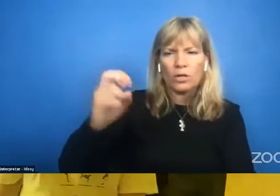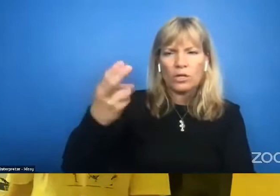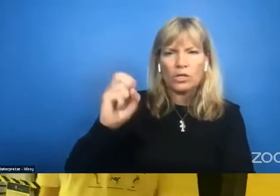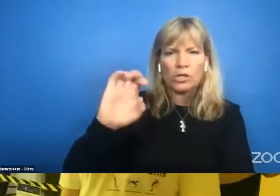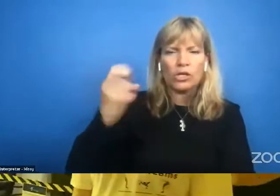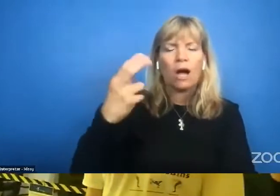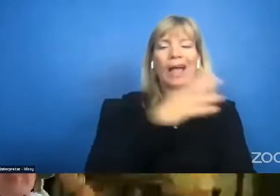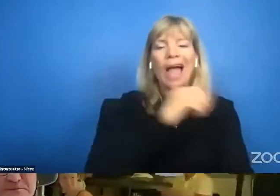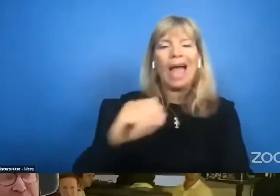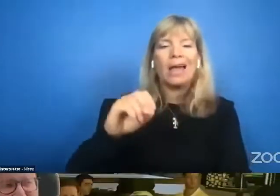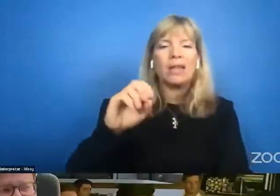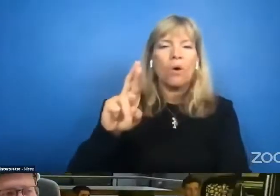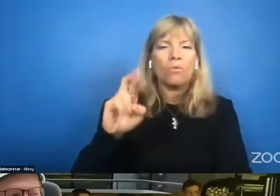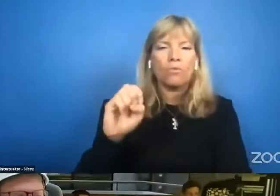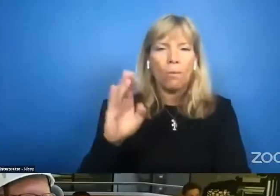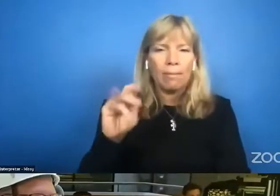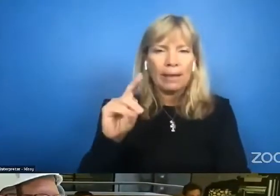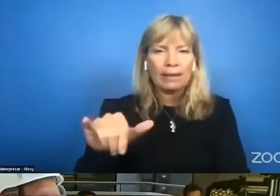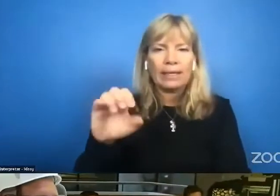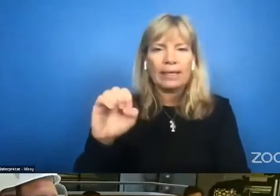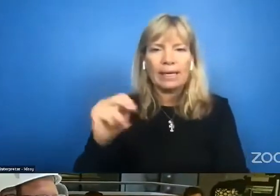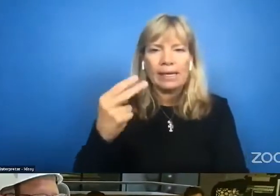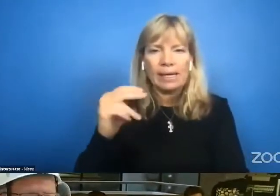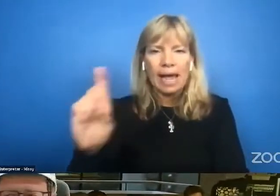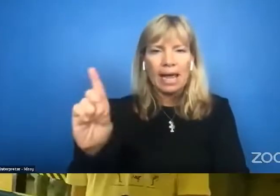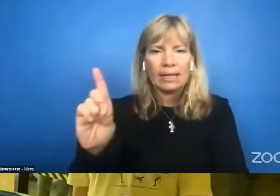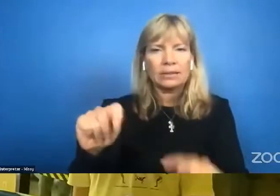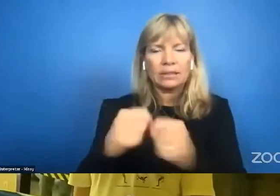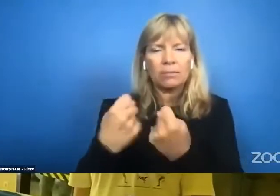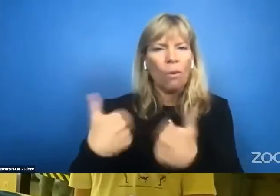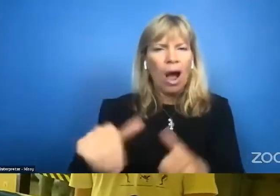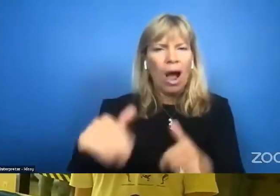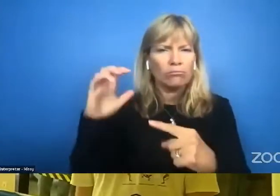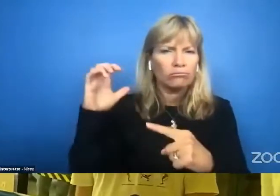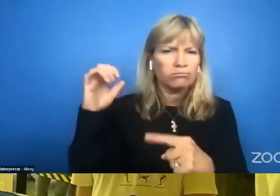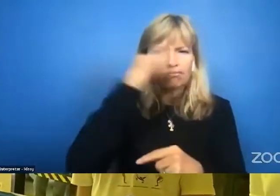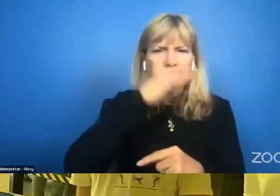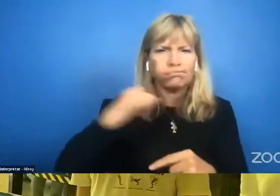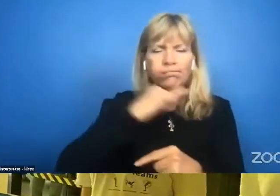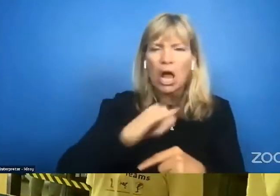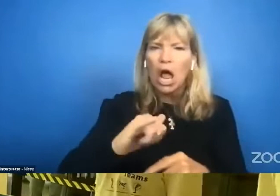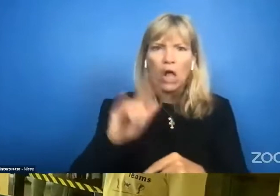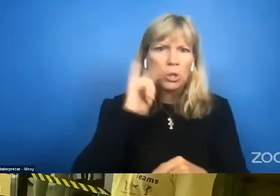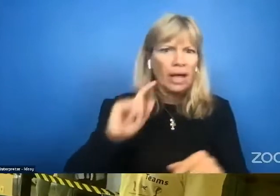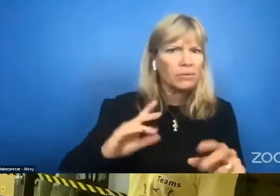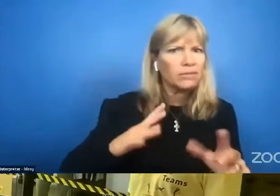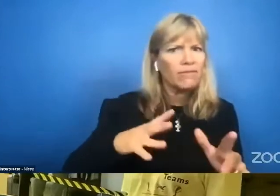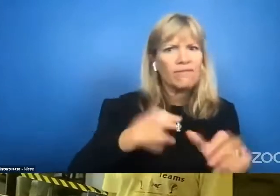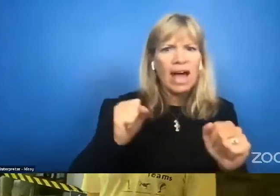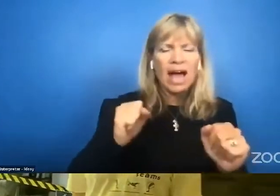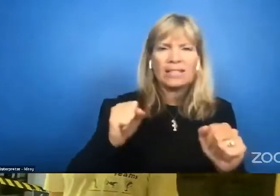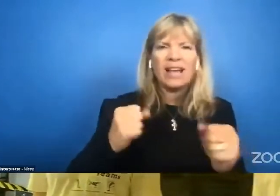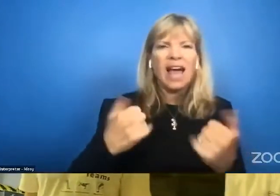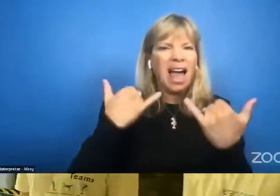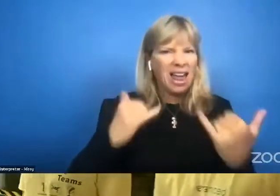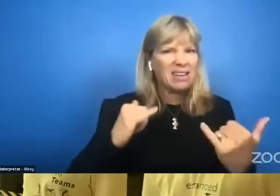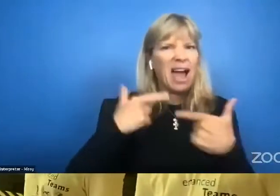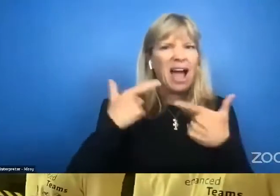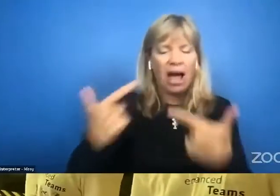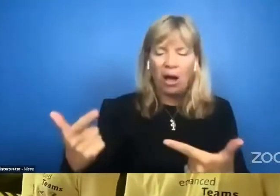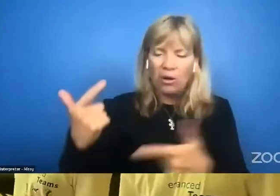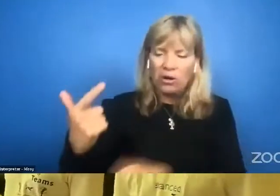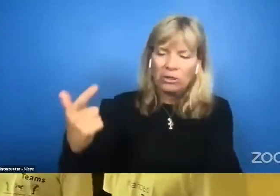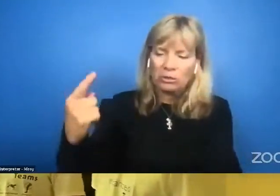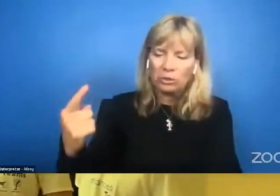team. Exceptional. It looked fast from the get-go, and it throws the gauntlet down to the Skevo team to raise their game